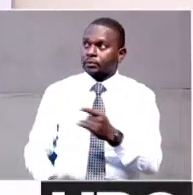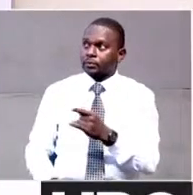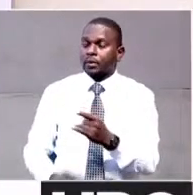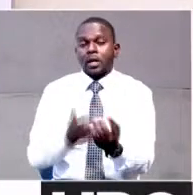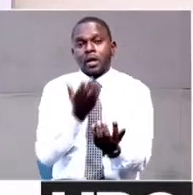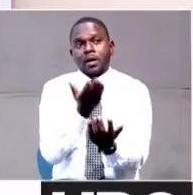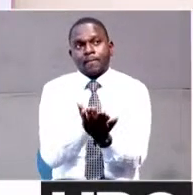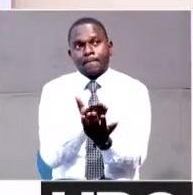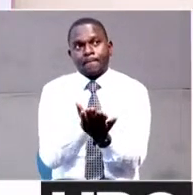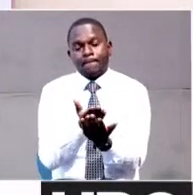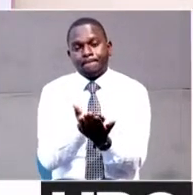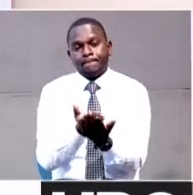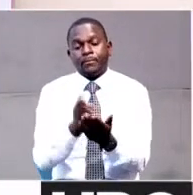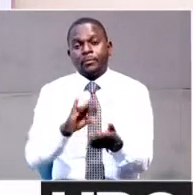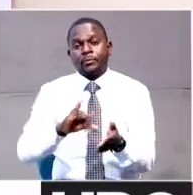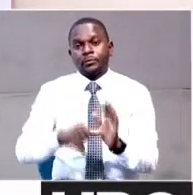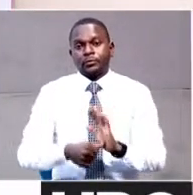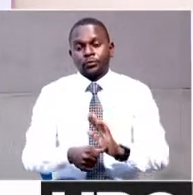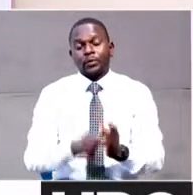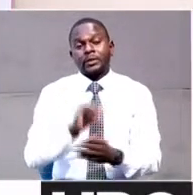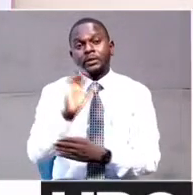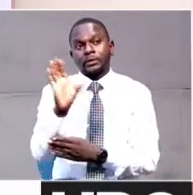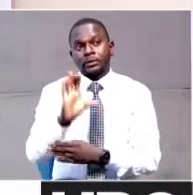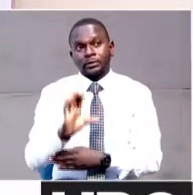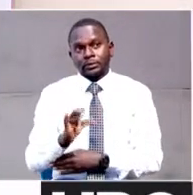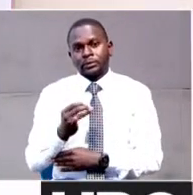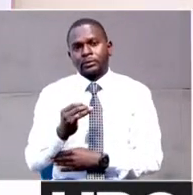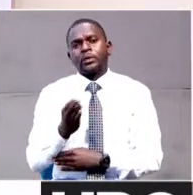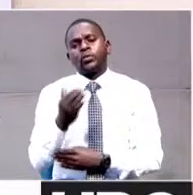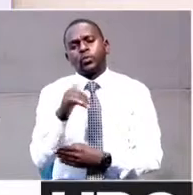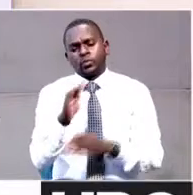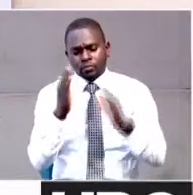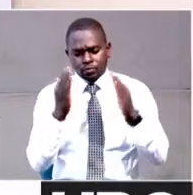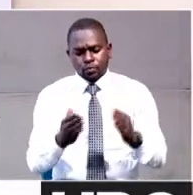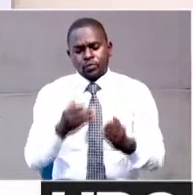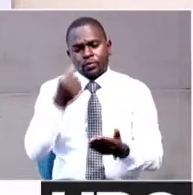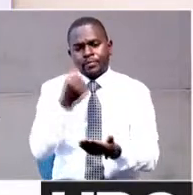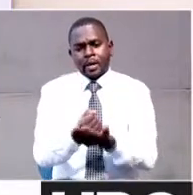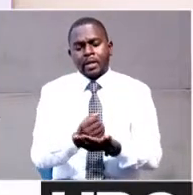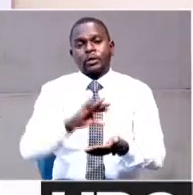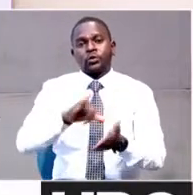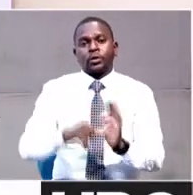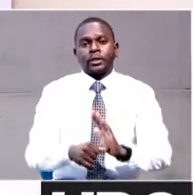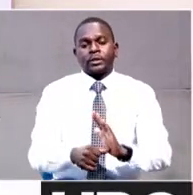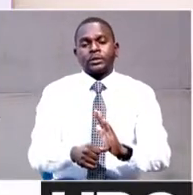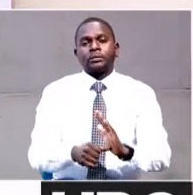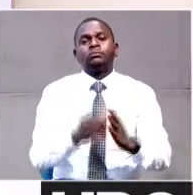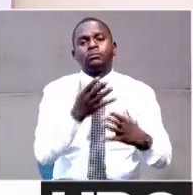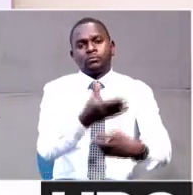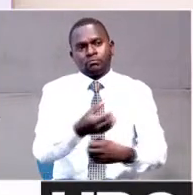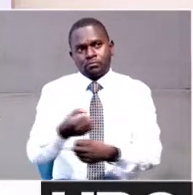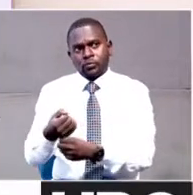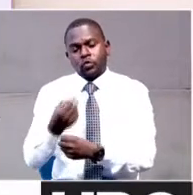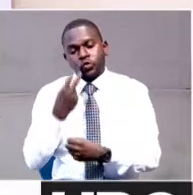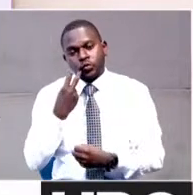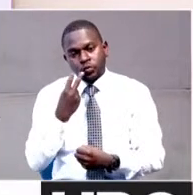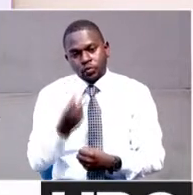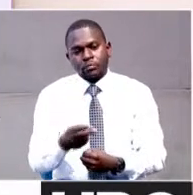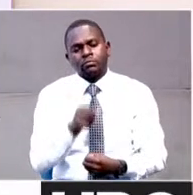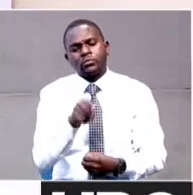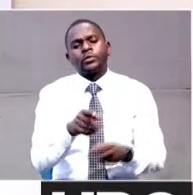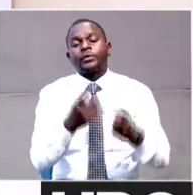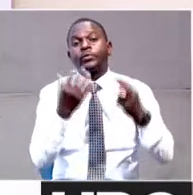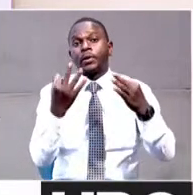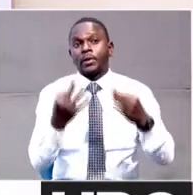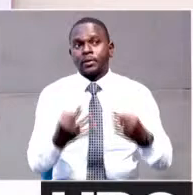urged the insurance companies to engage more with the bank assurance agents to see that those